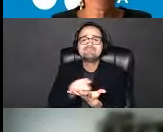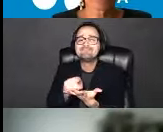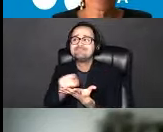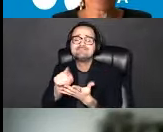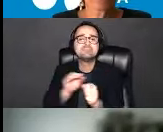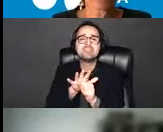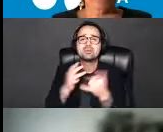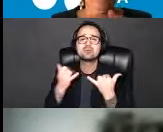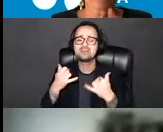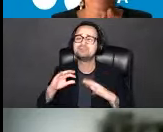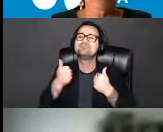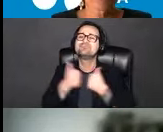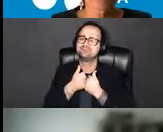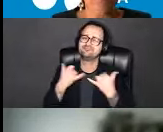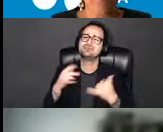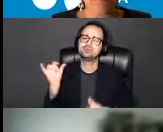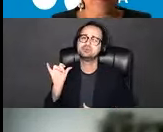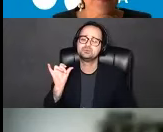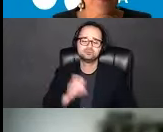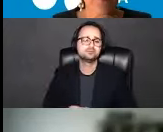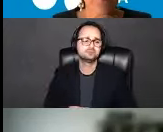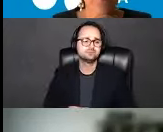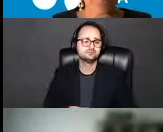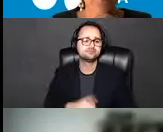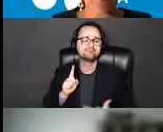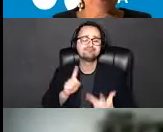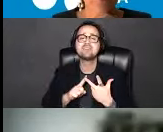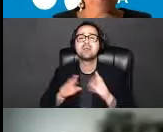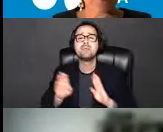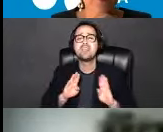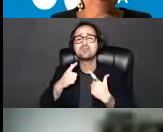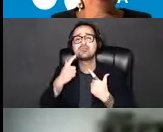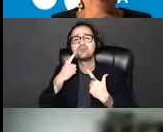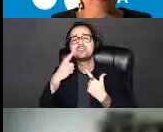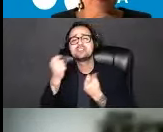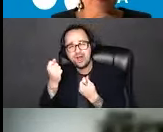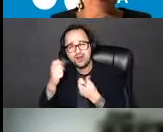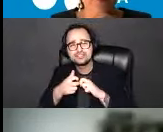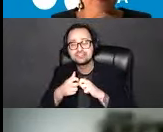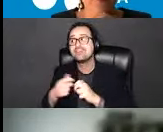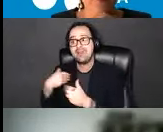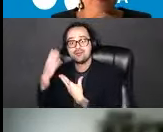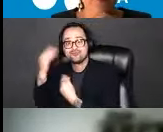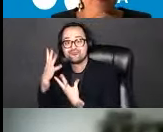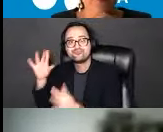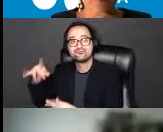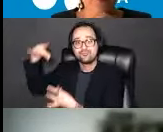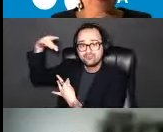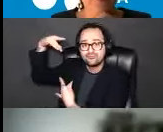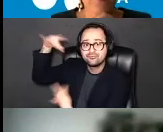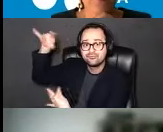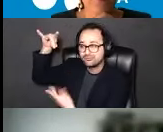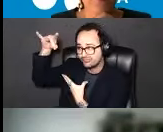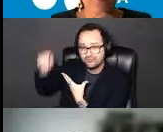of our environment right now. Behavioral and mental health issues. We've got data that shows that